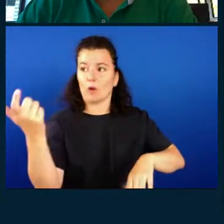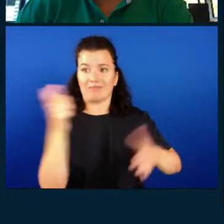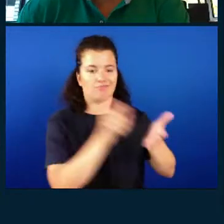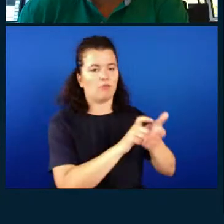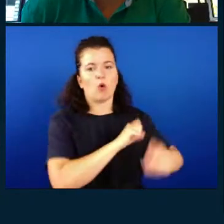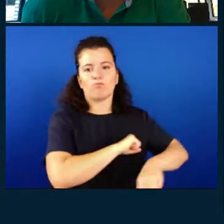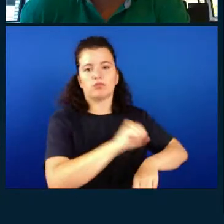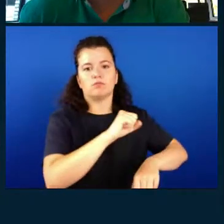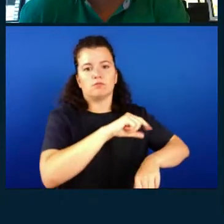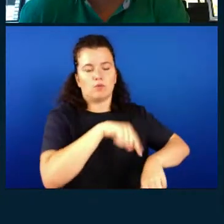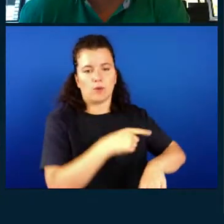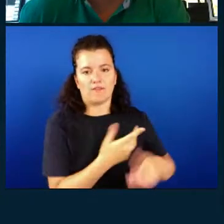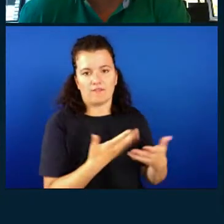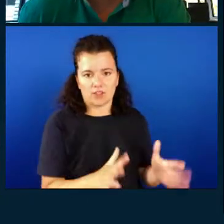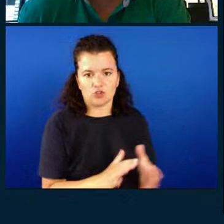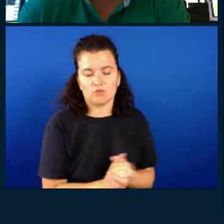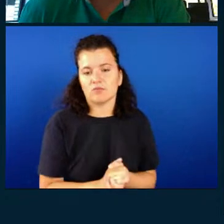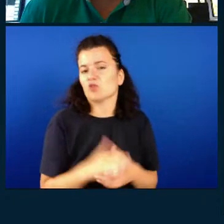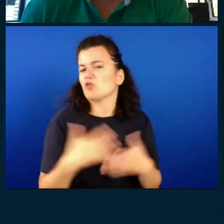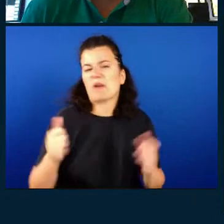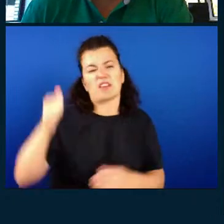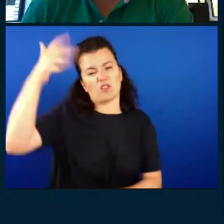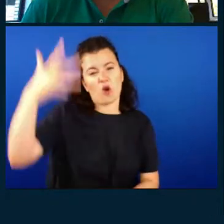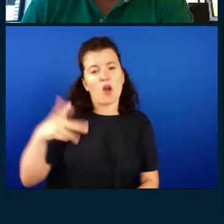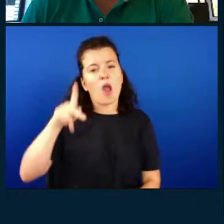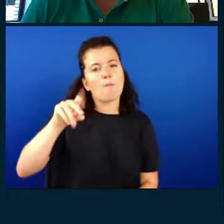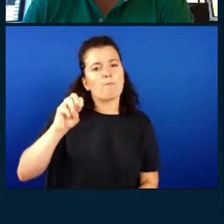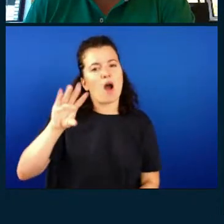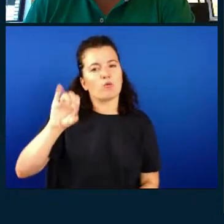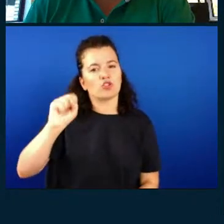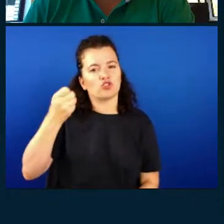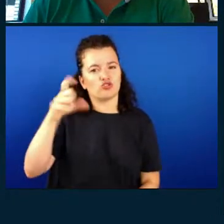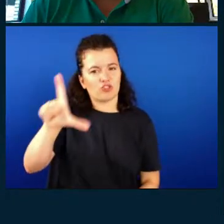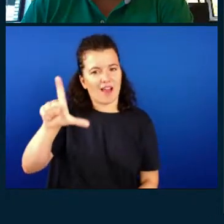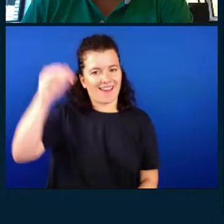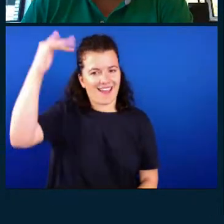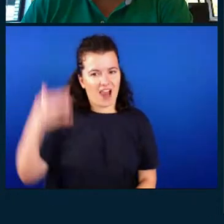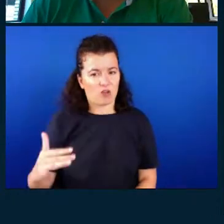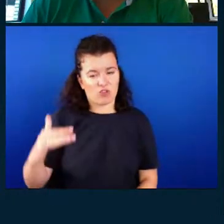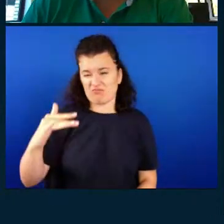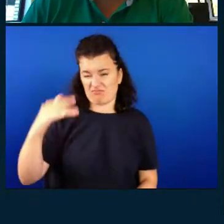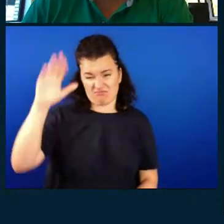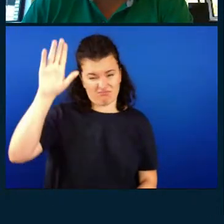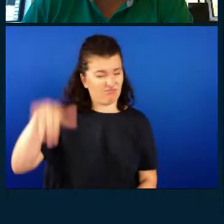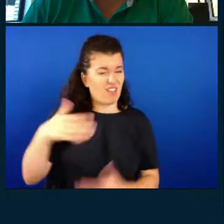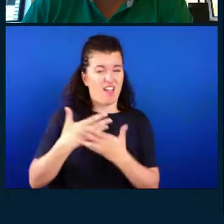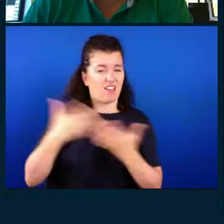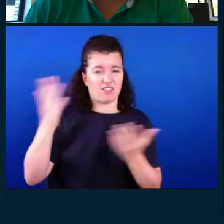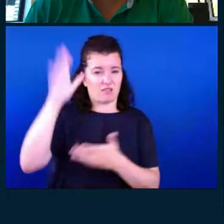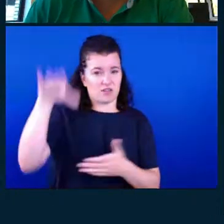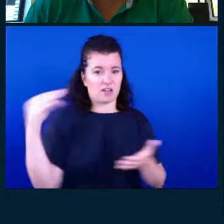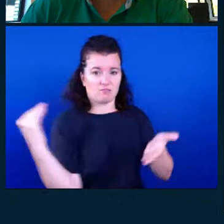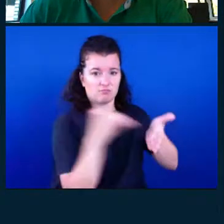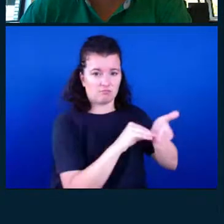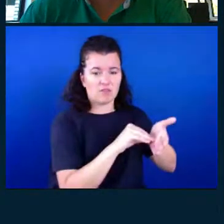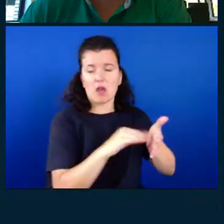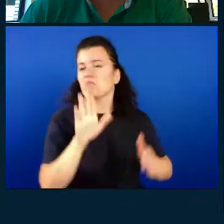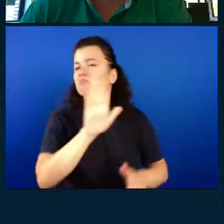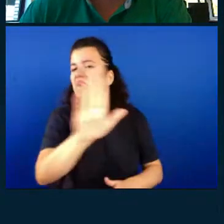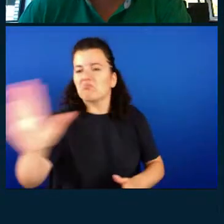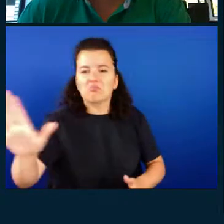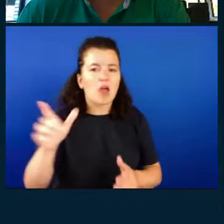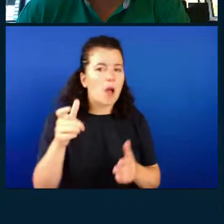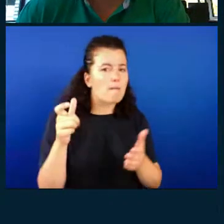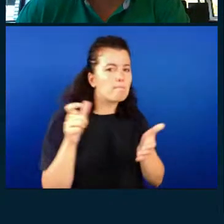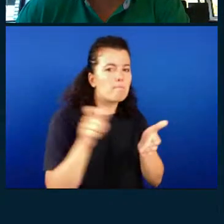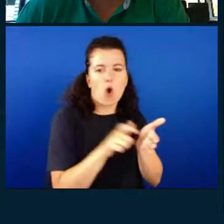for everything that's in the PowerShell gallery. And you are able to actually add your own modules to the function